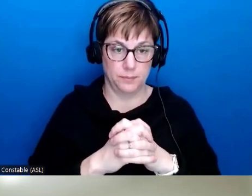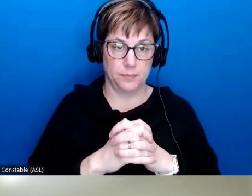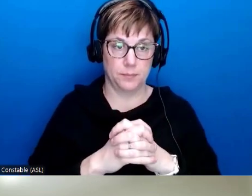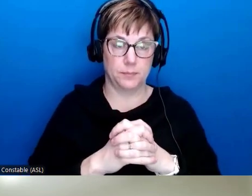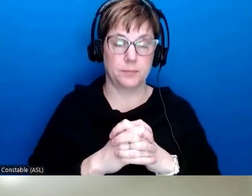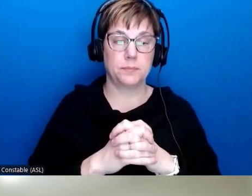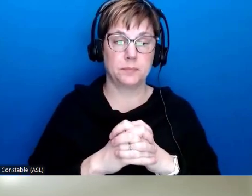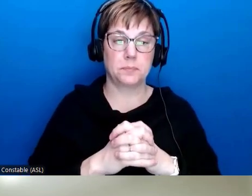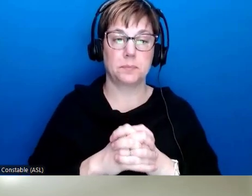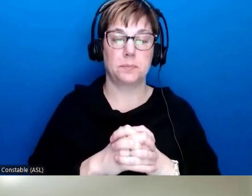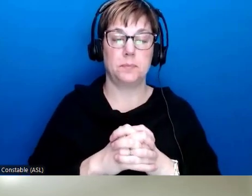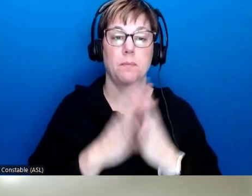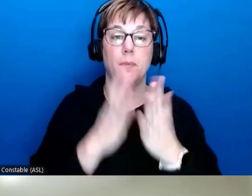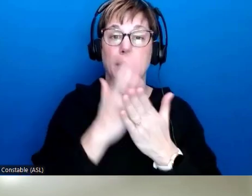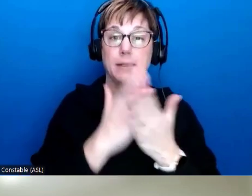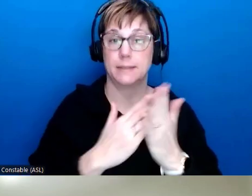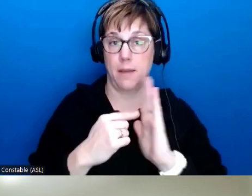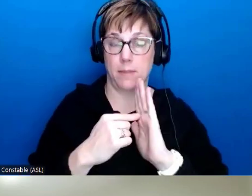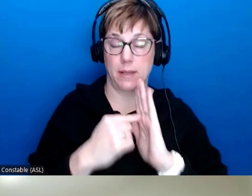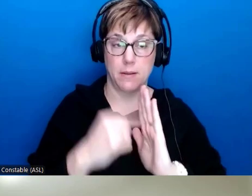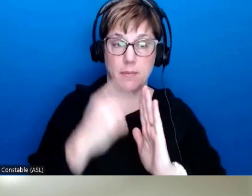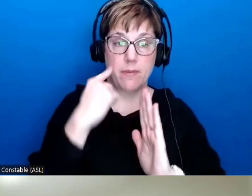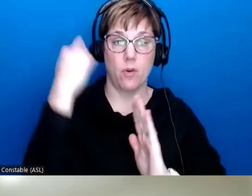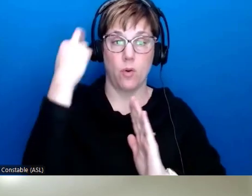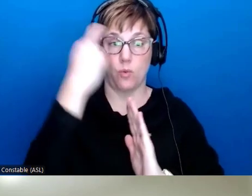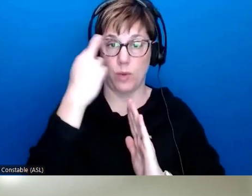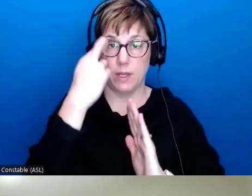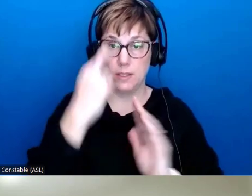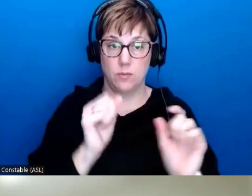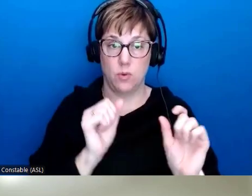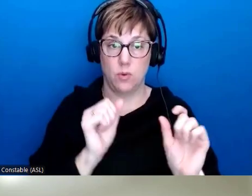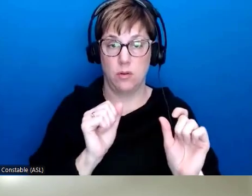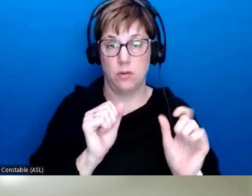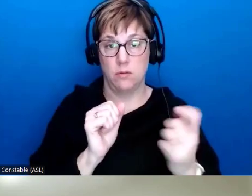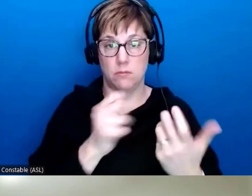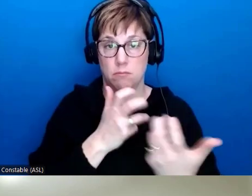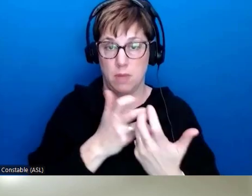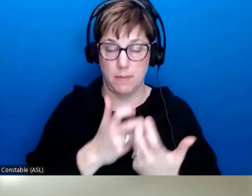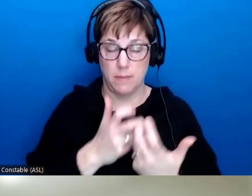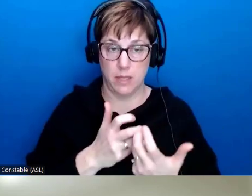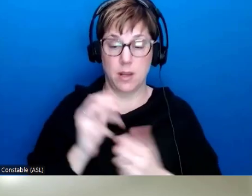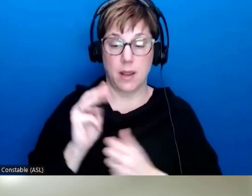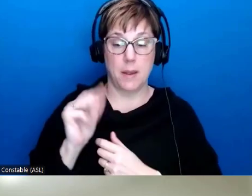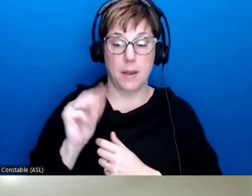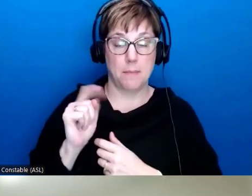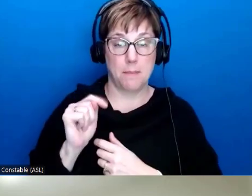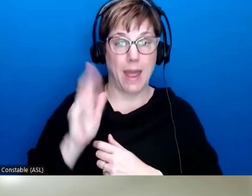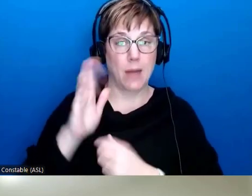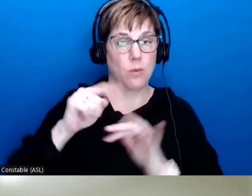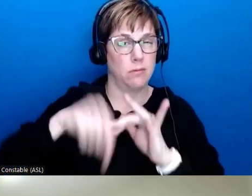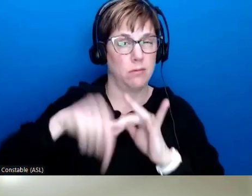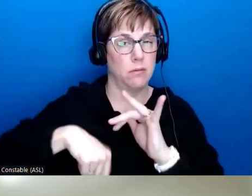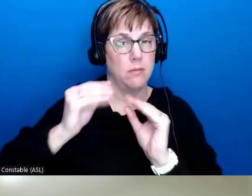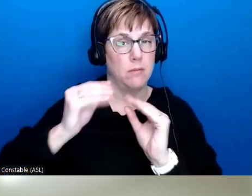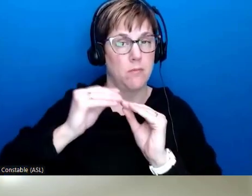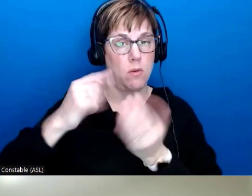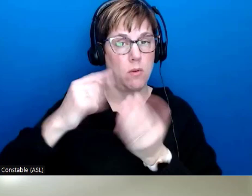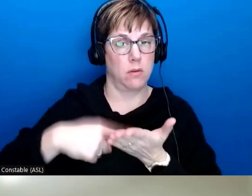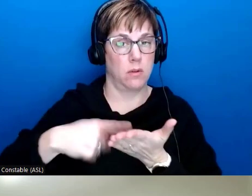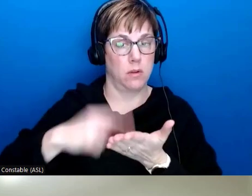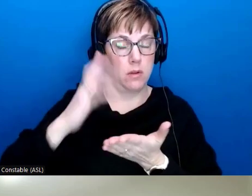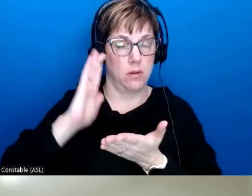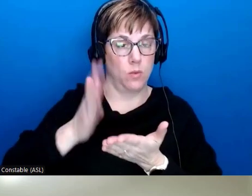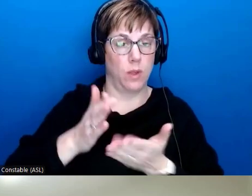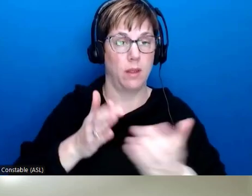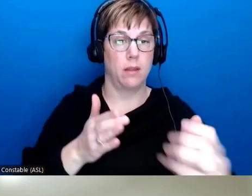I want to discuss some examples of reasonable accommodations, and Matt will talk about all these examples a little bit more in detail later on. But